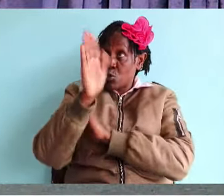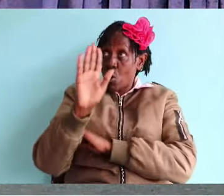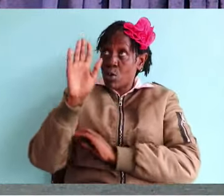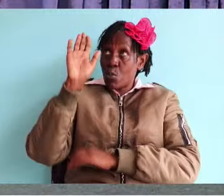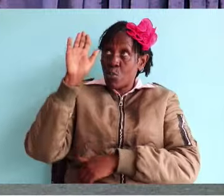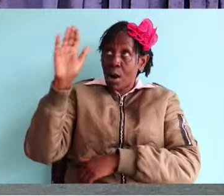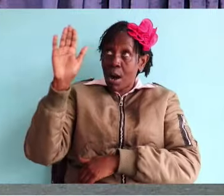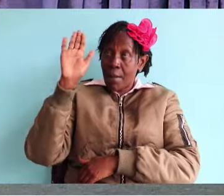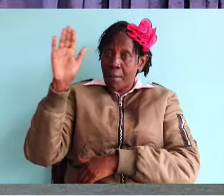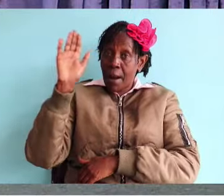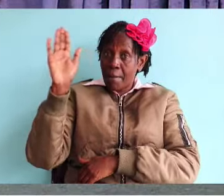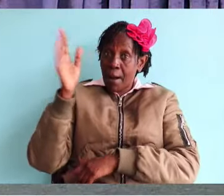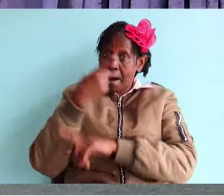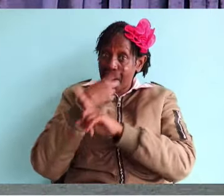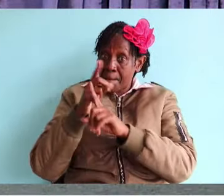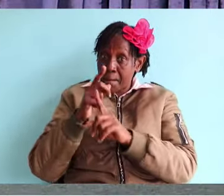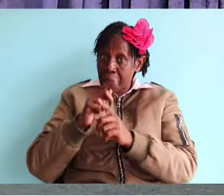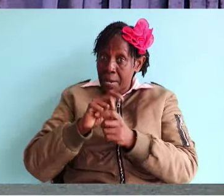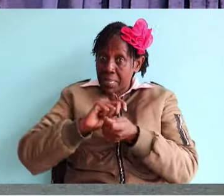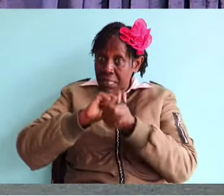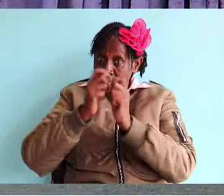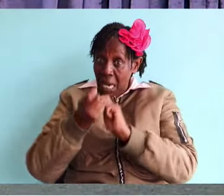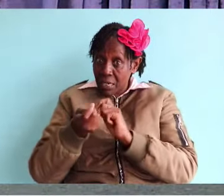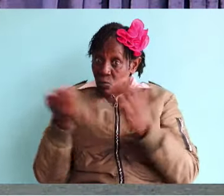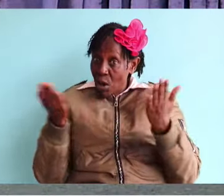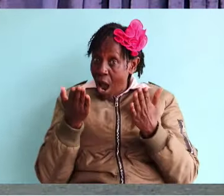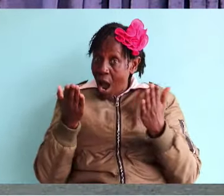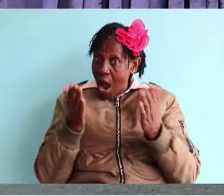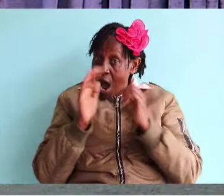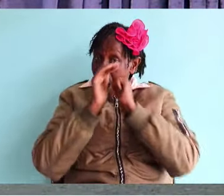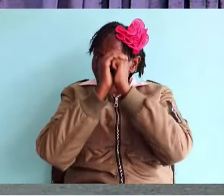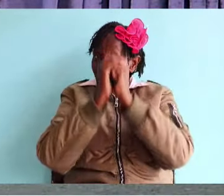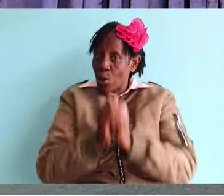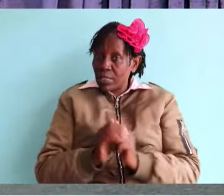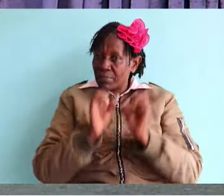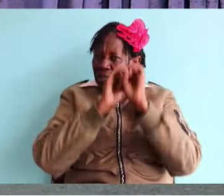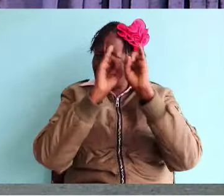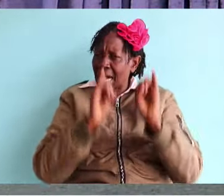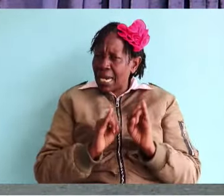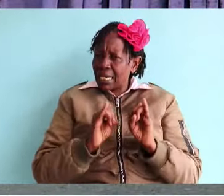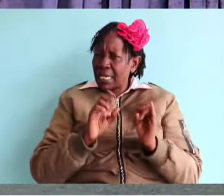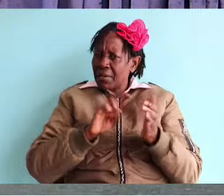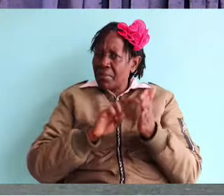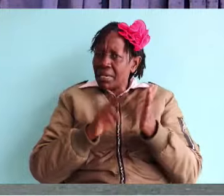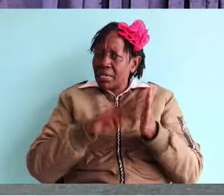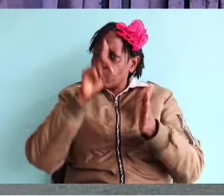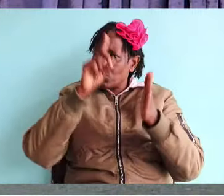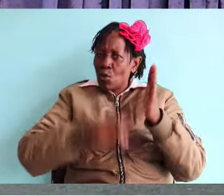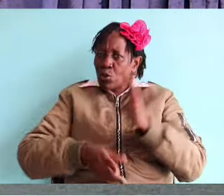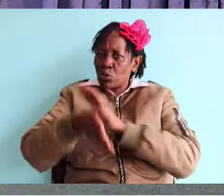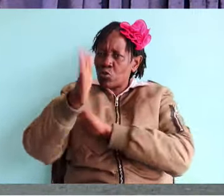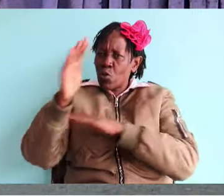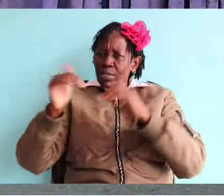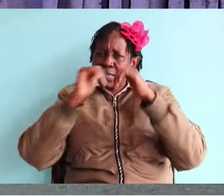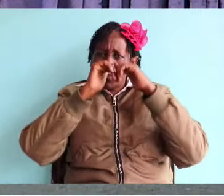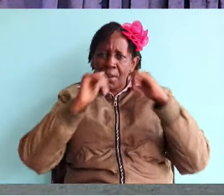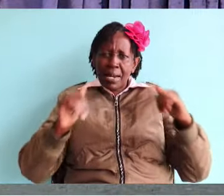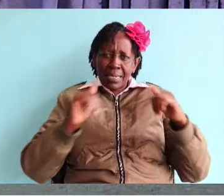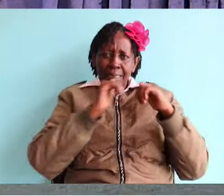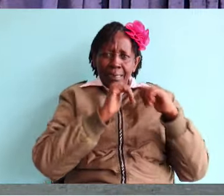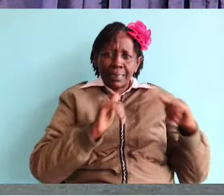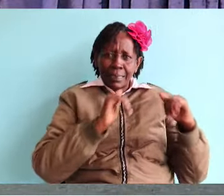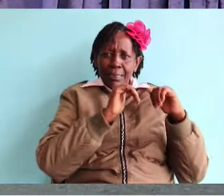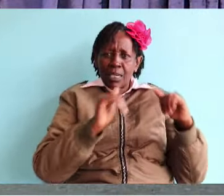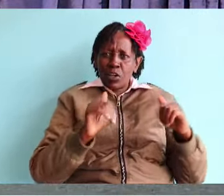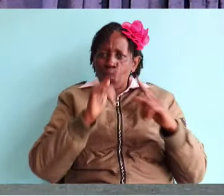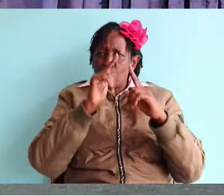of God. God disengaged from prayer. God disengaged from the word of God. God disengaged from, you know,